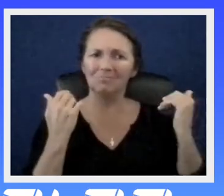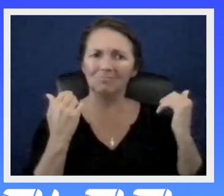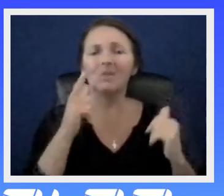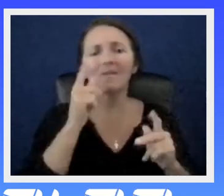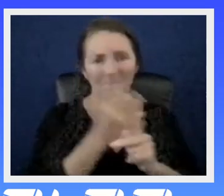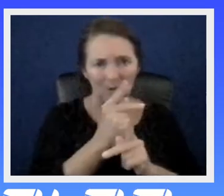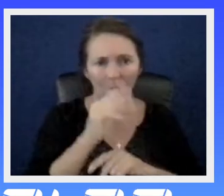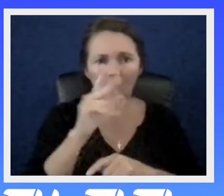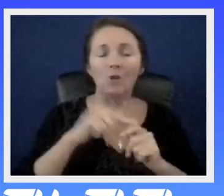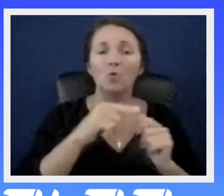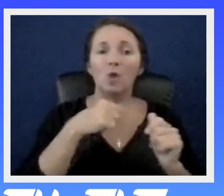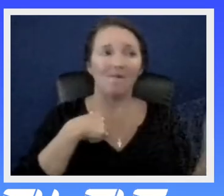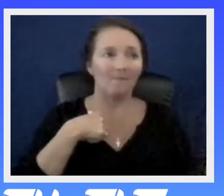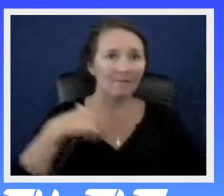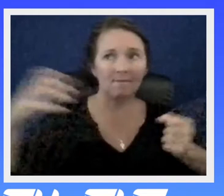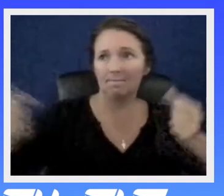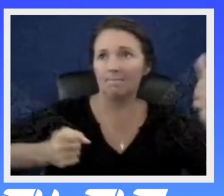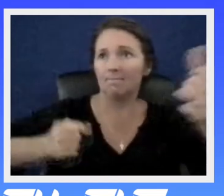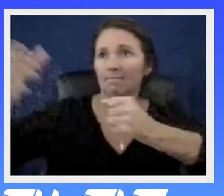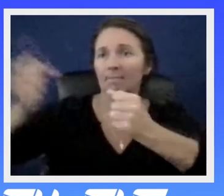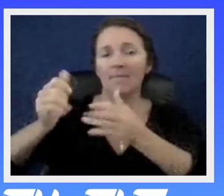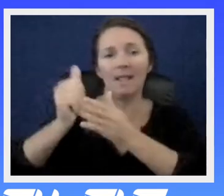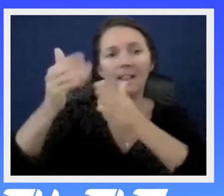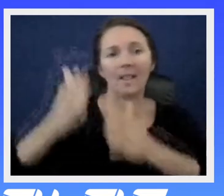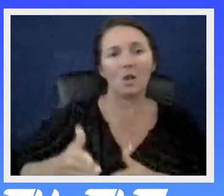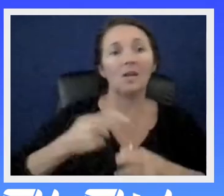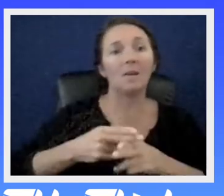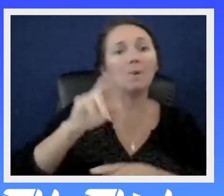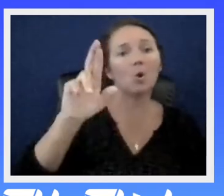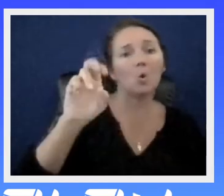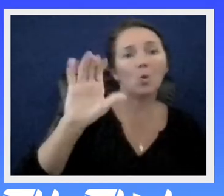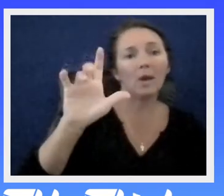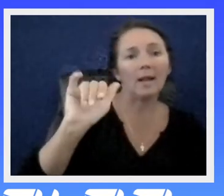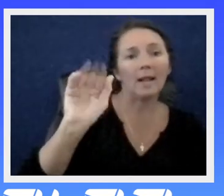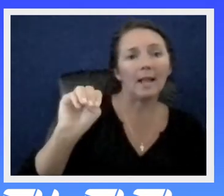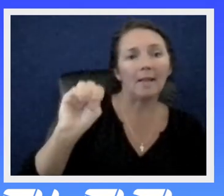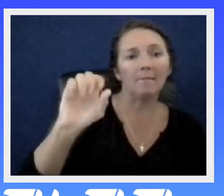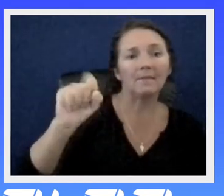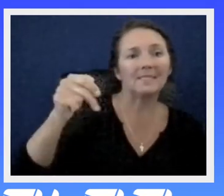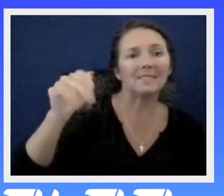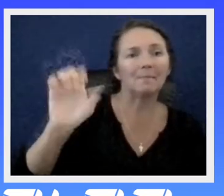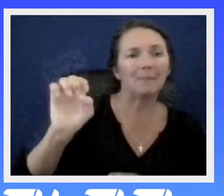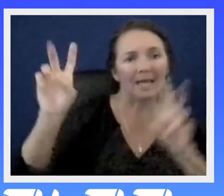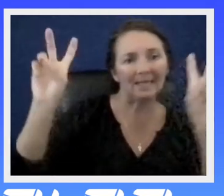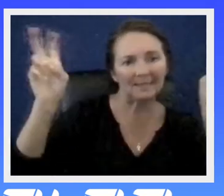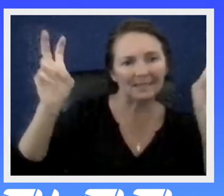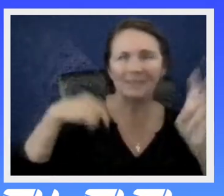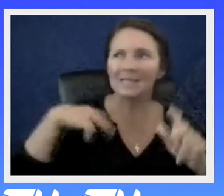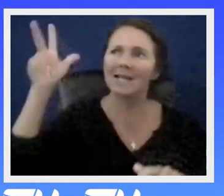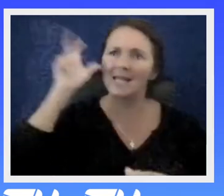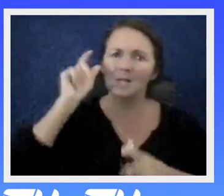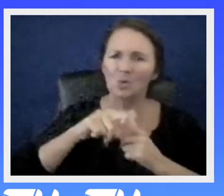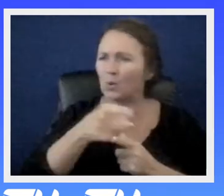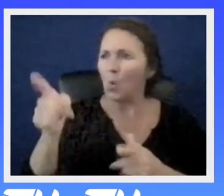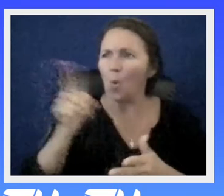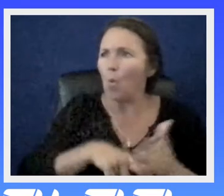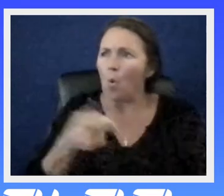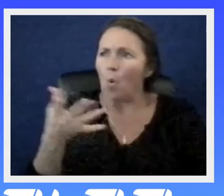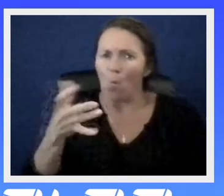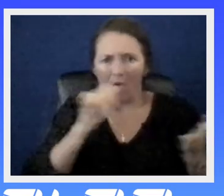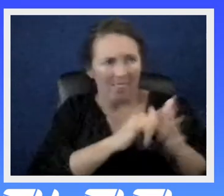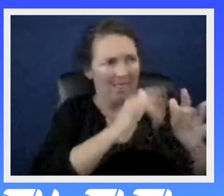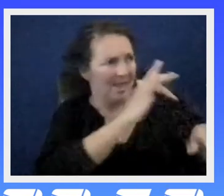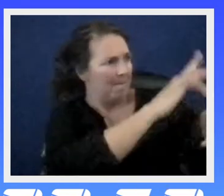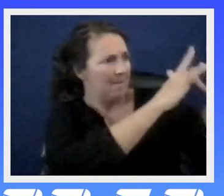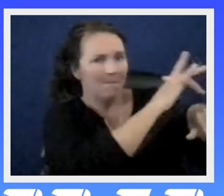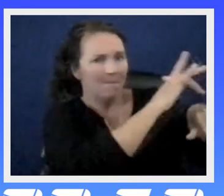leaders together to create this event called Reclaiming Space, where we listened to residents and said, what do you want these lots to be? And now along Blue Hill Ave,